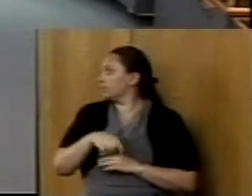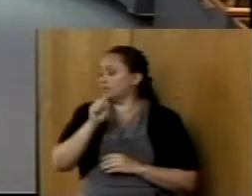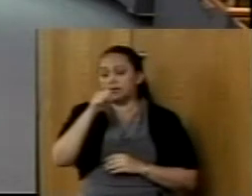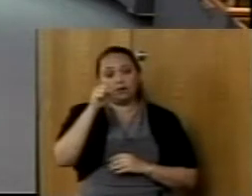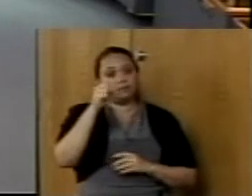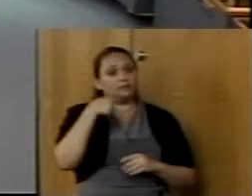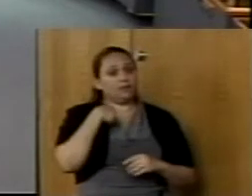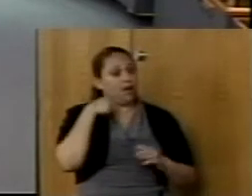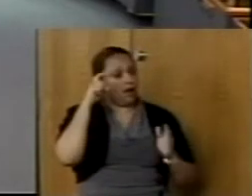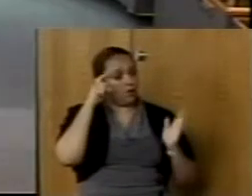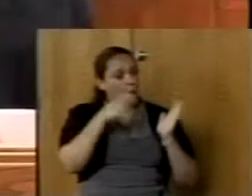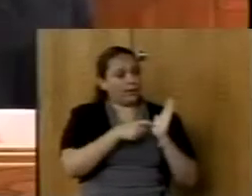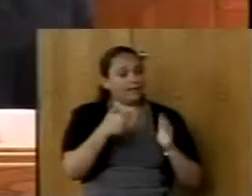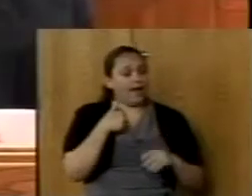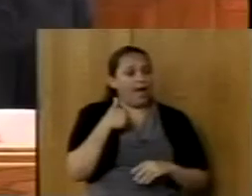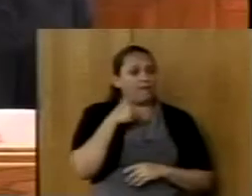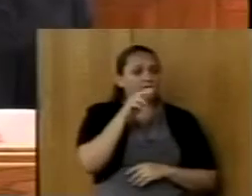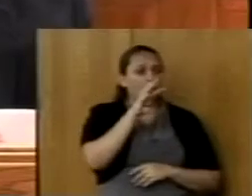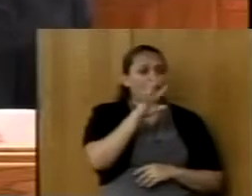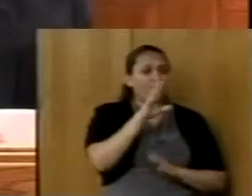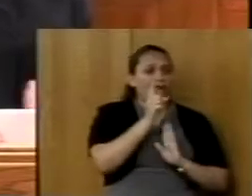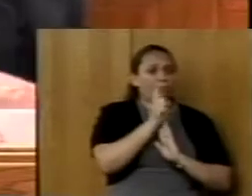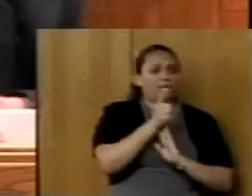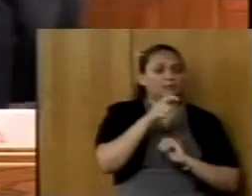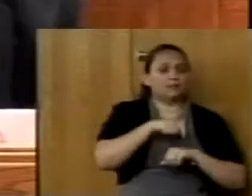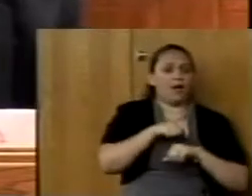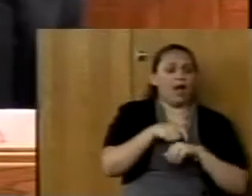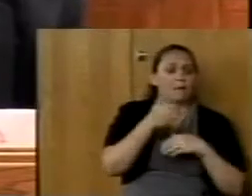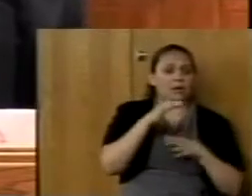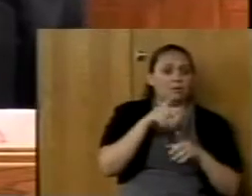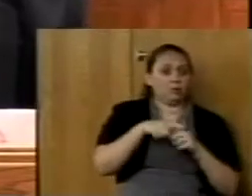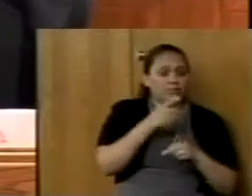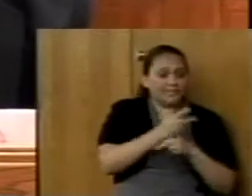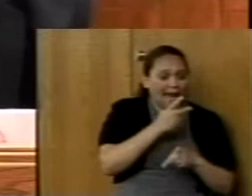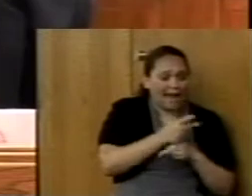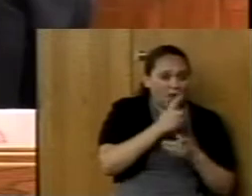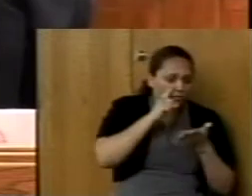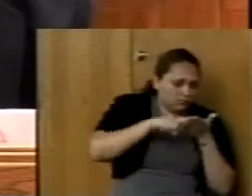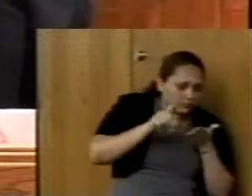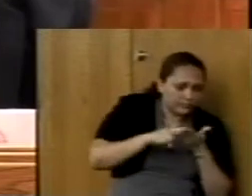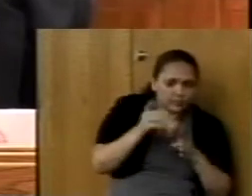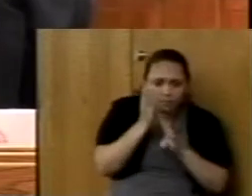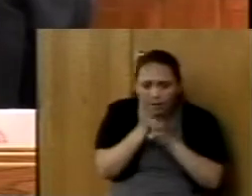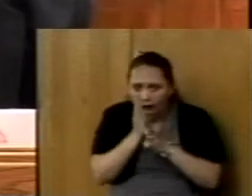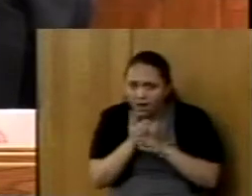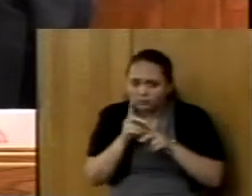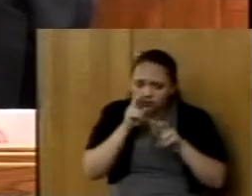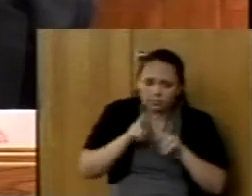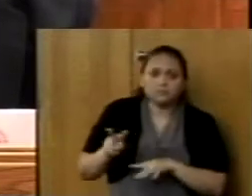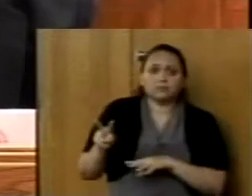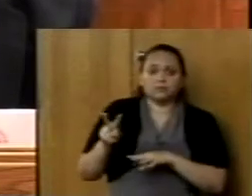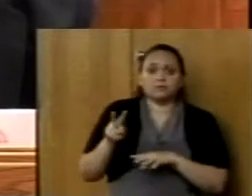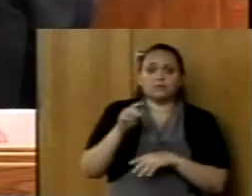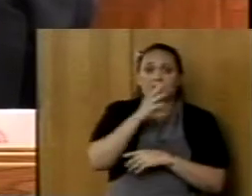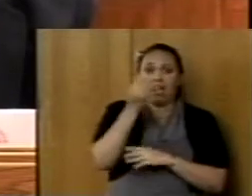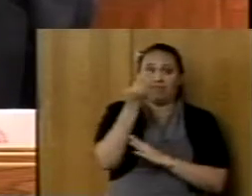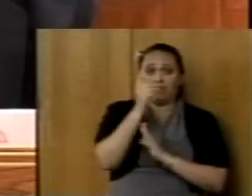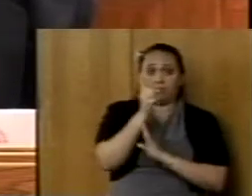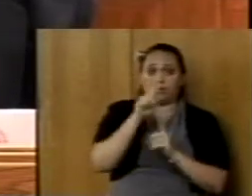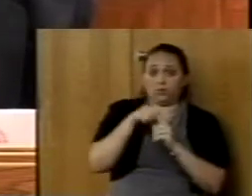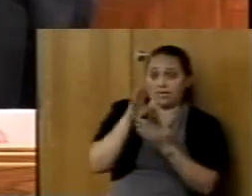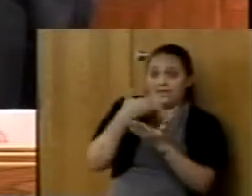noticed that they have 45 minutes time limit to take care of the bus, and then, of course, 50 minutes to get to